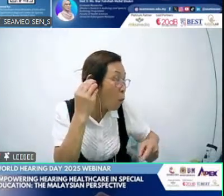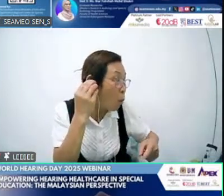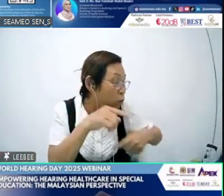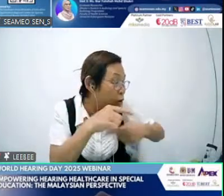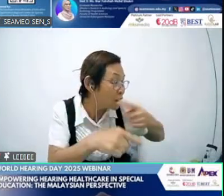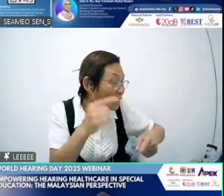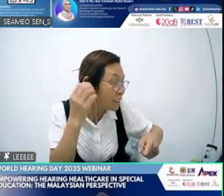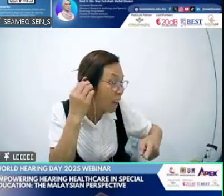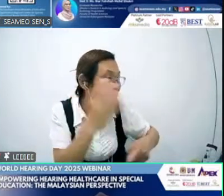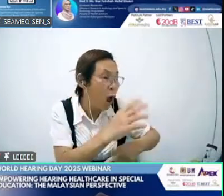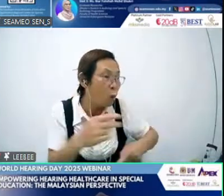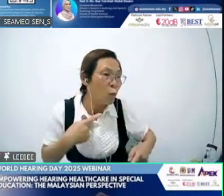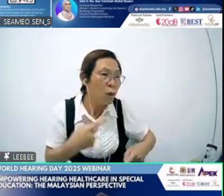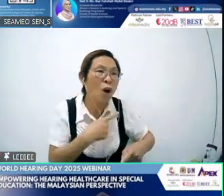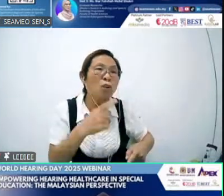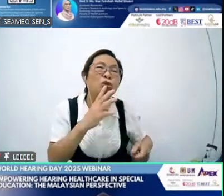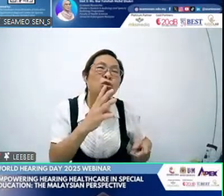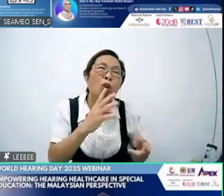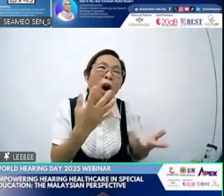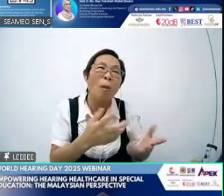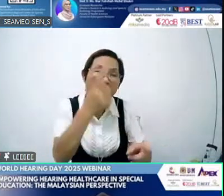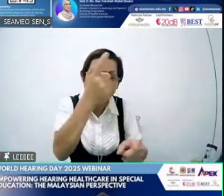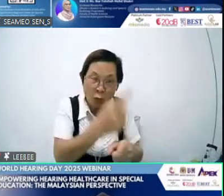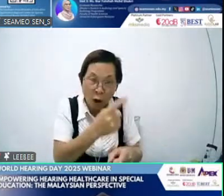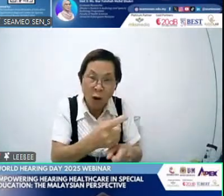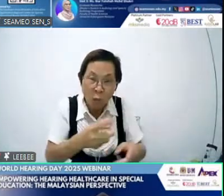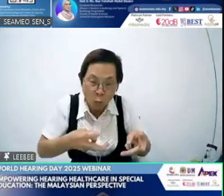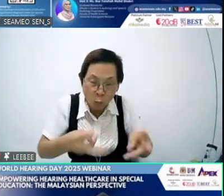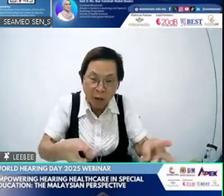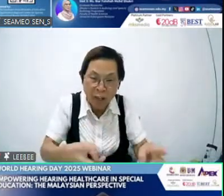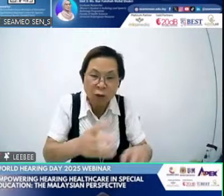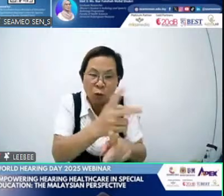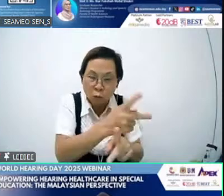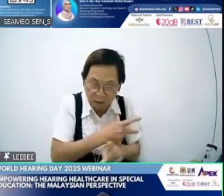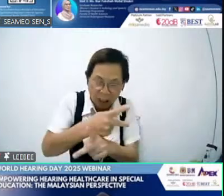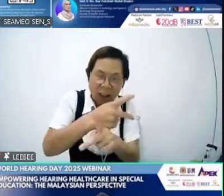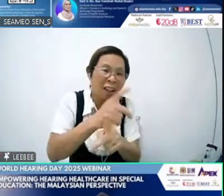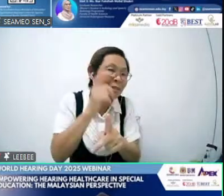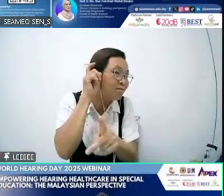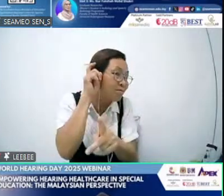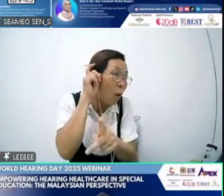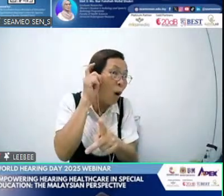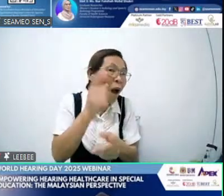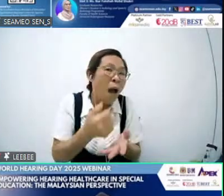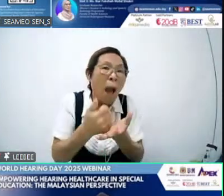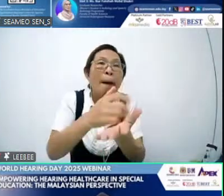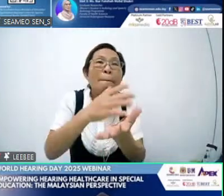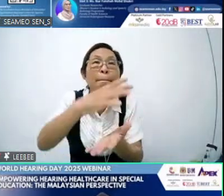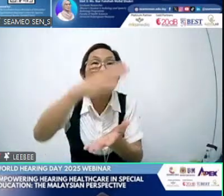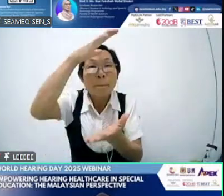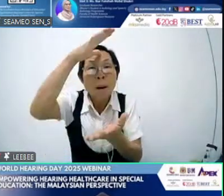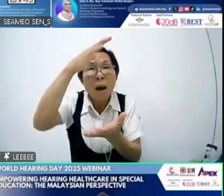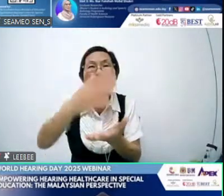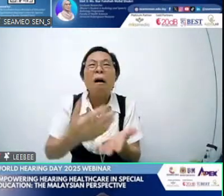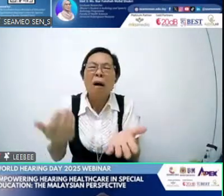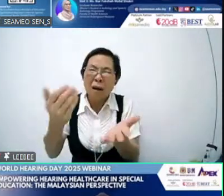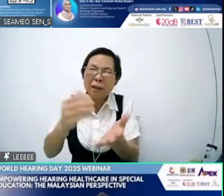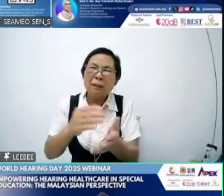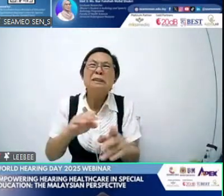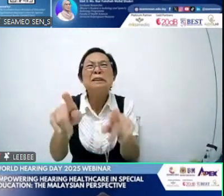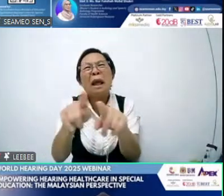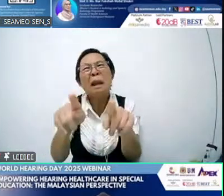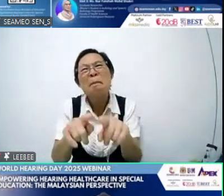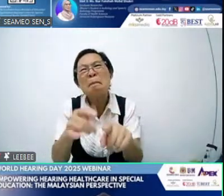also talk about proper storage guidance to protect the device. To help parents avoid common mistakes, topic